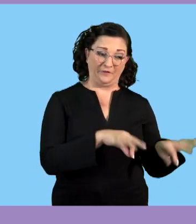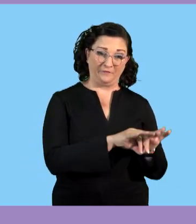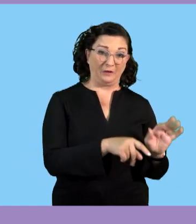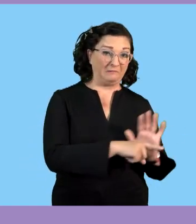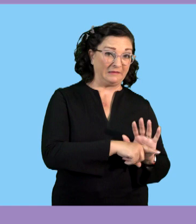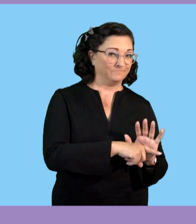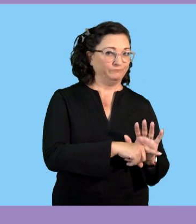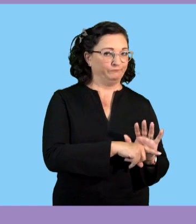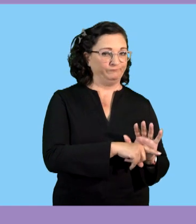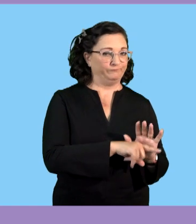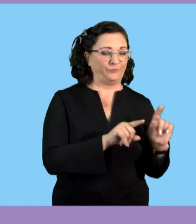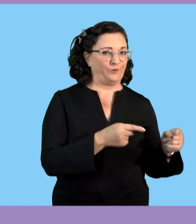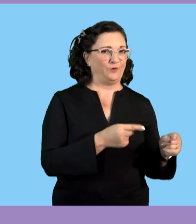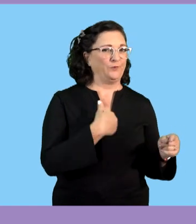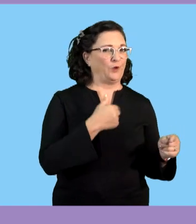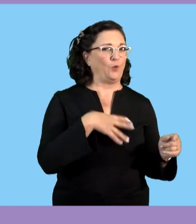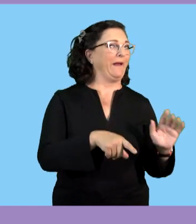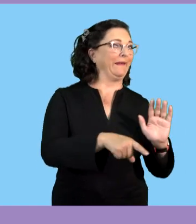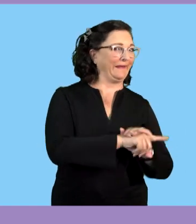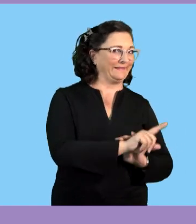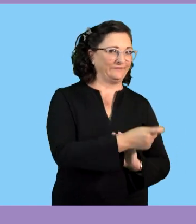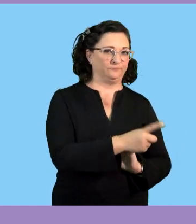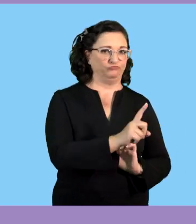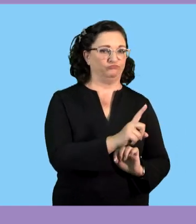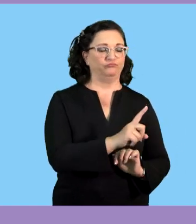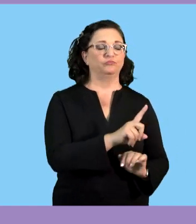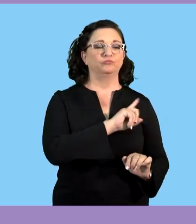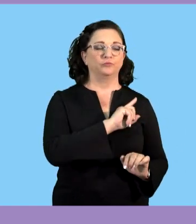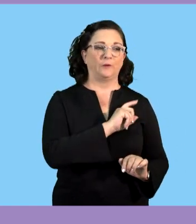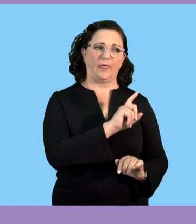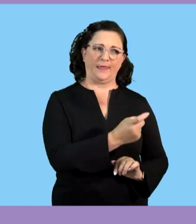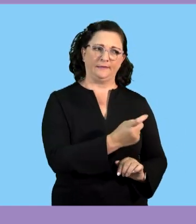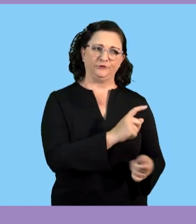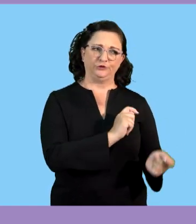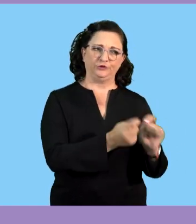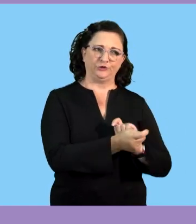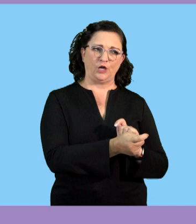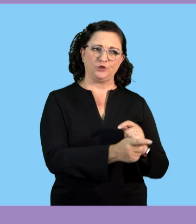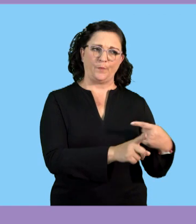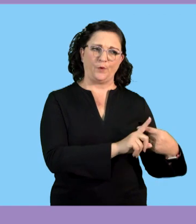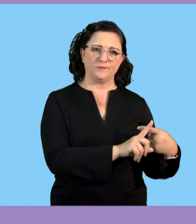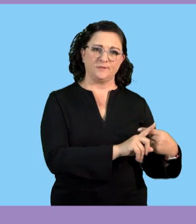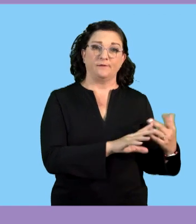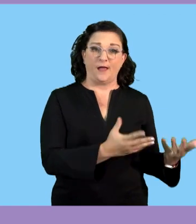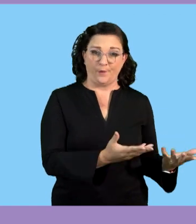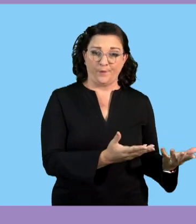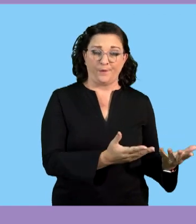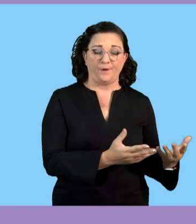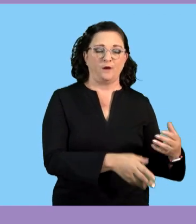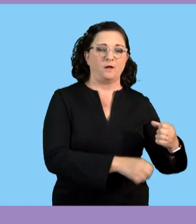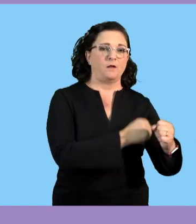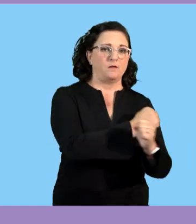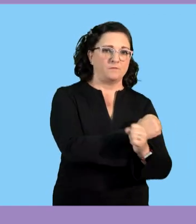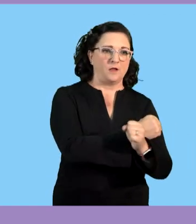negative there. We need to know the value of x and not negative x. So how do we get our x to be positive? We are going